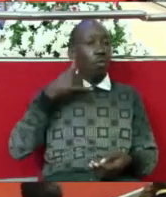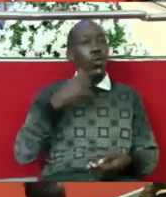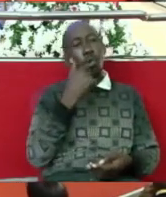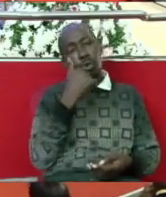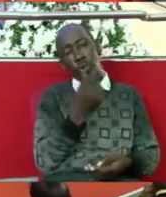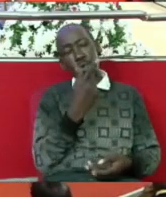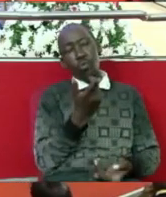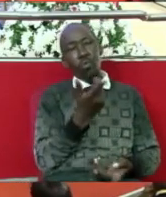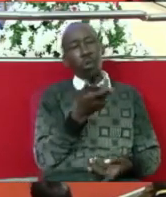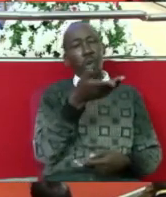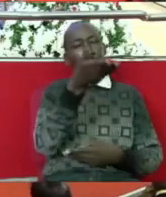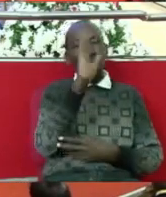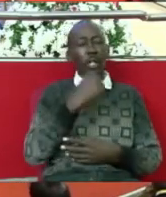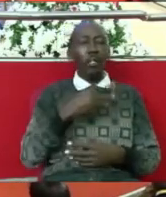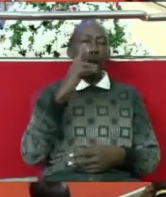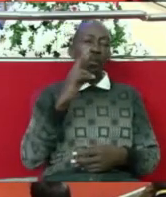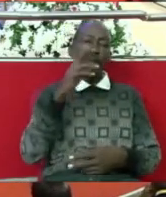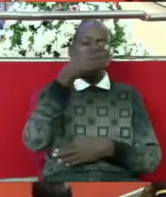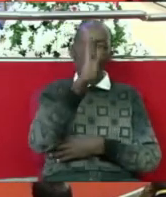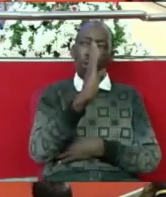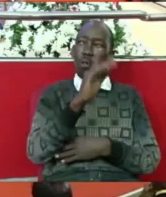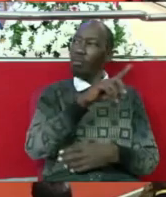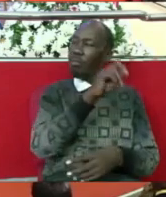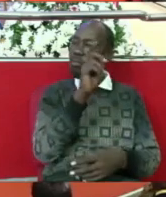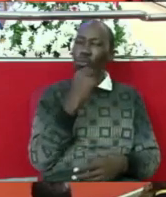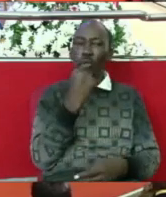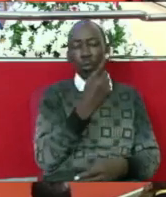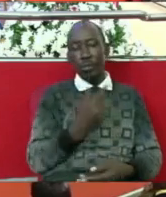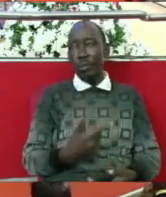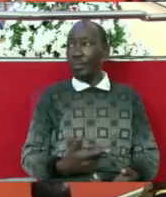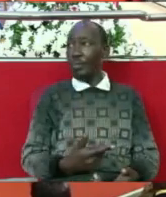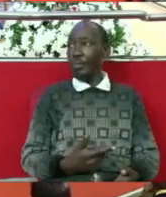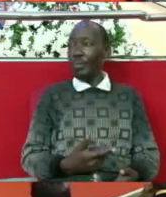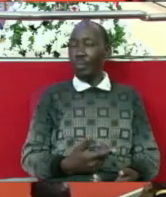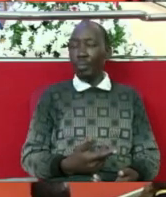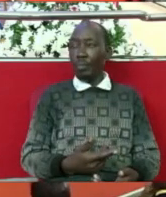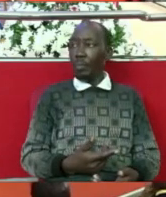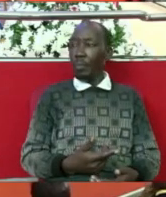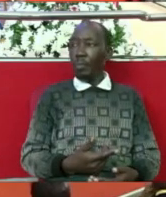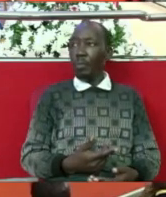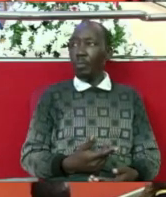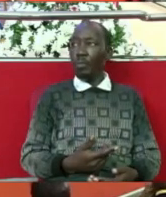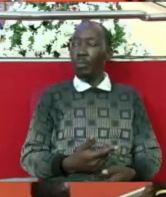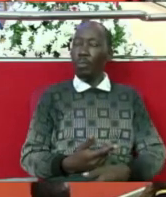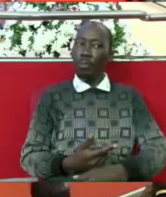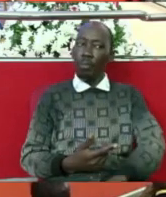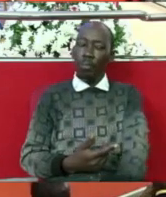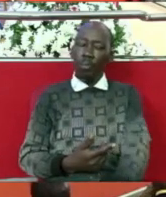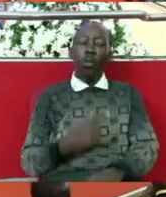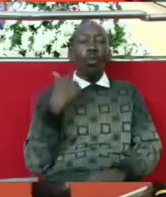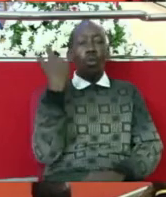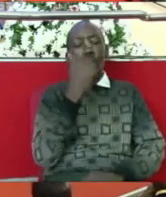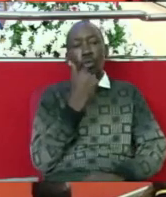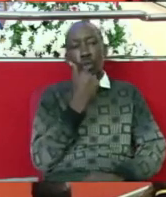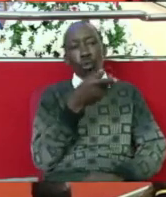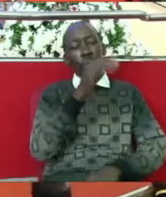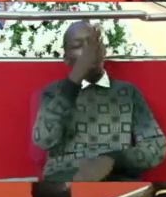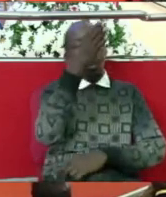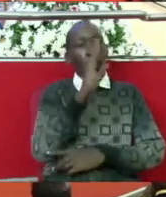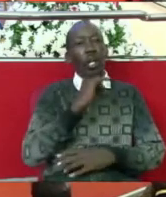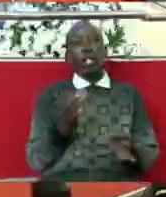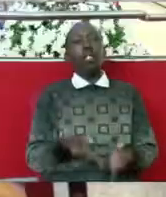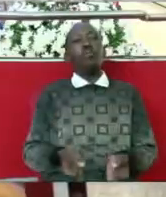you that God is a broke God? Nani alikwambia kwamba Mungu hawezi. Uliambiwa na nani? Kodi yako. Uliambiwa na nani that God is